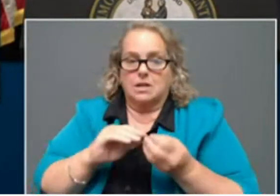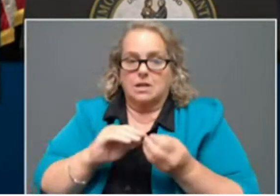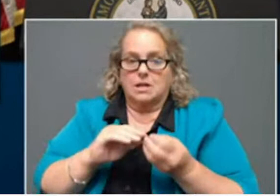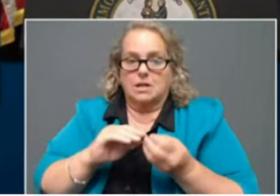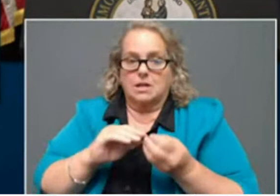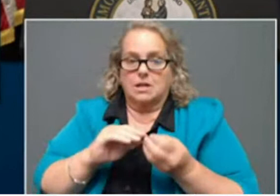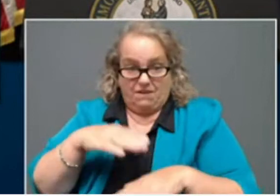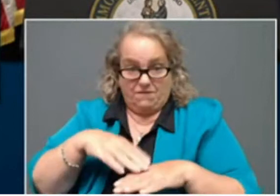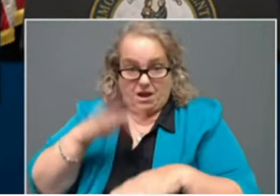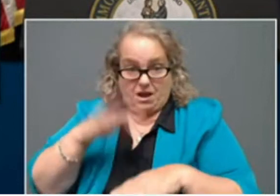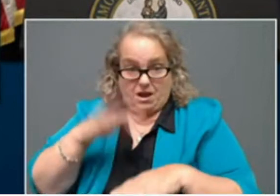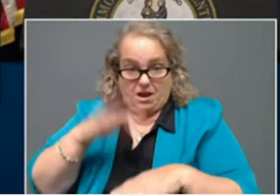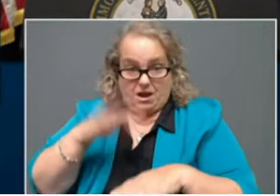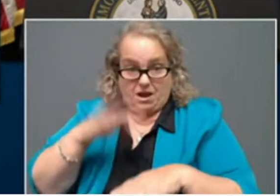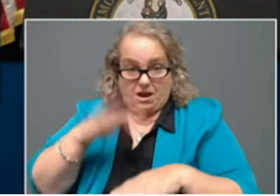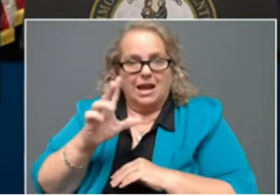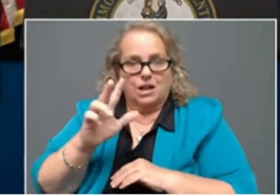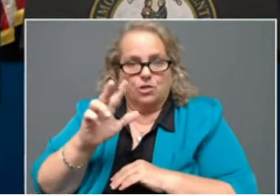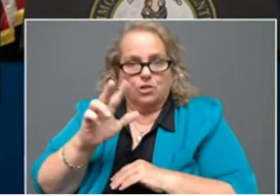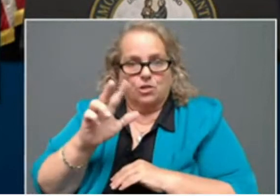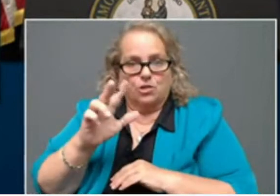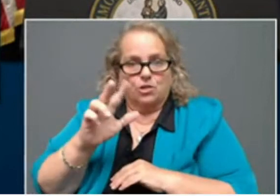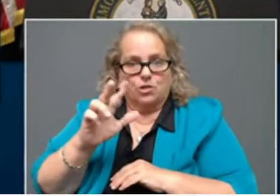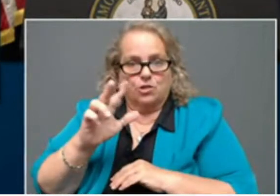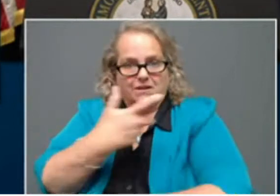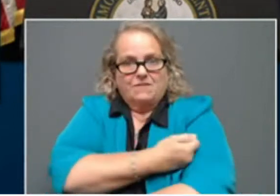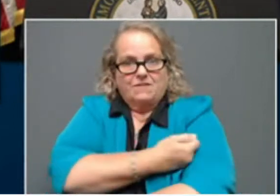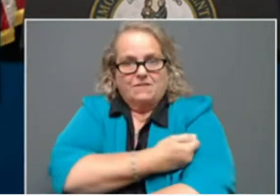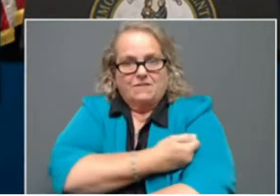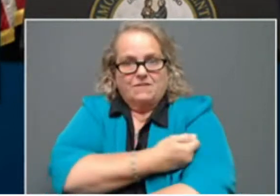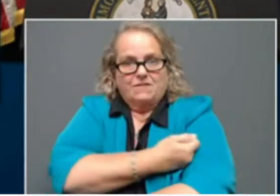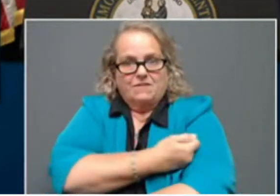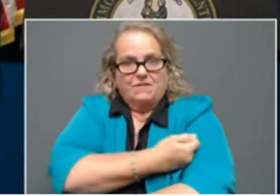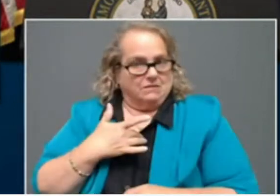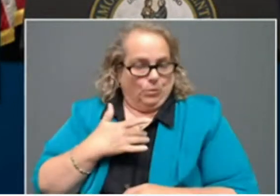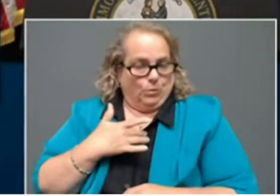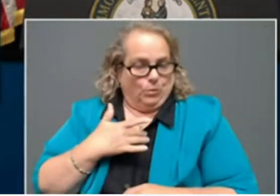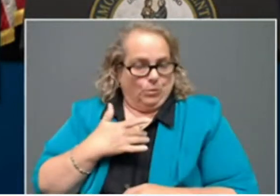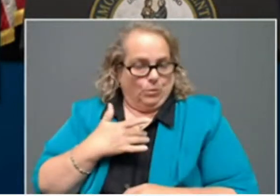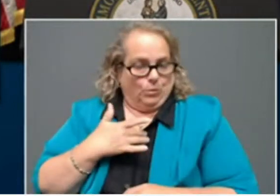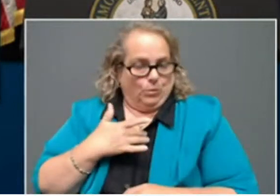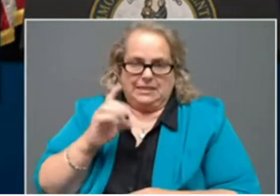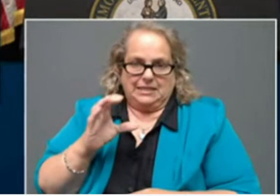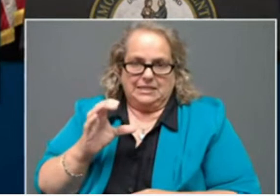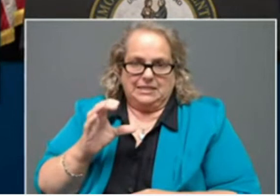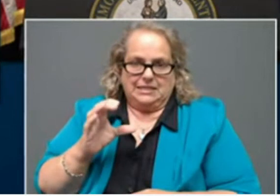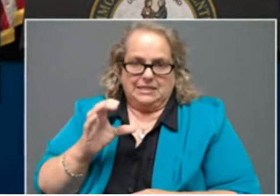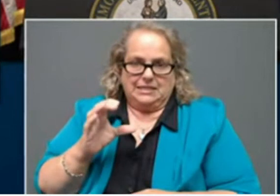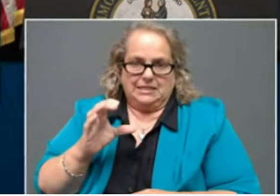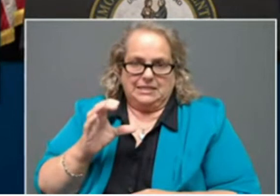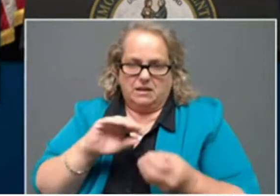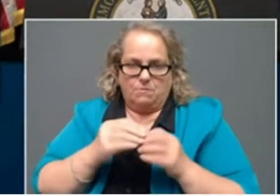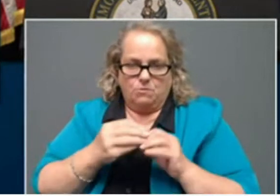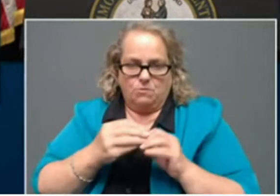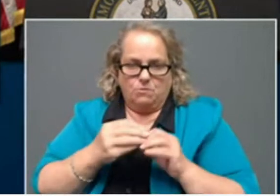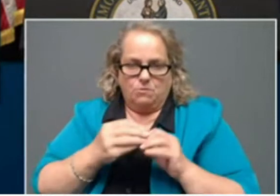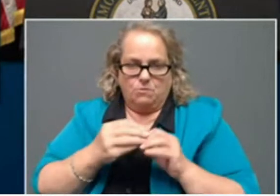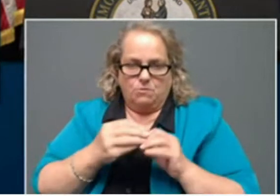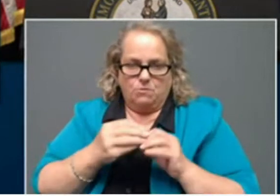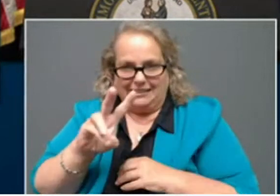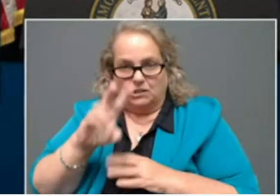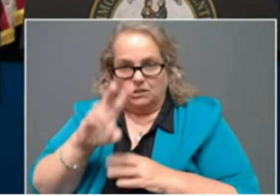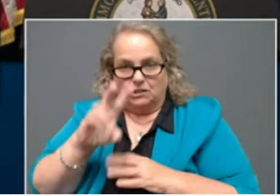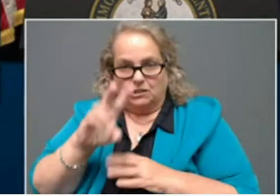over 83% vaccinated. We believe that CDC has that number around 86. I hope their number